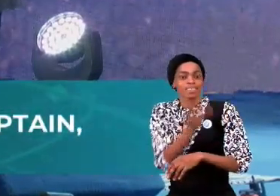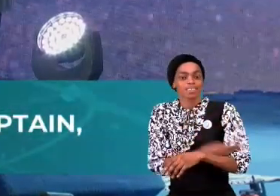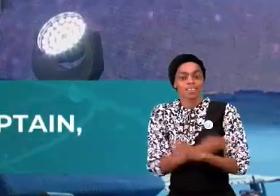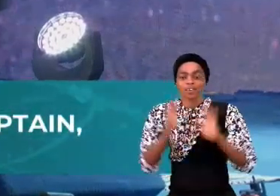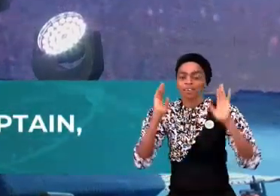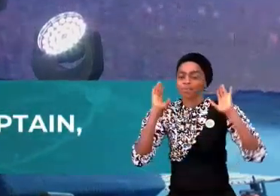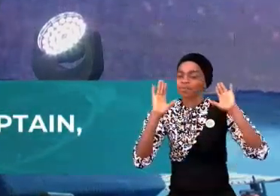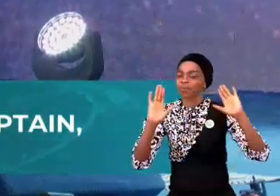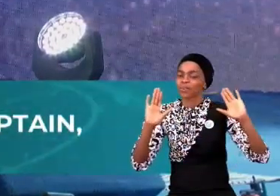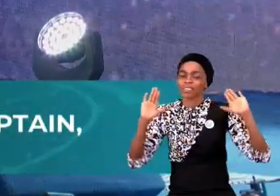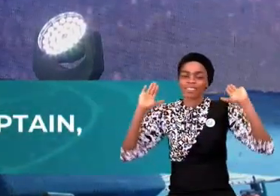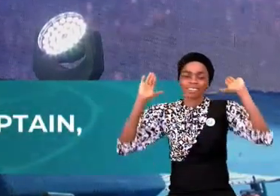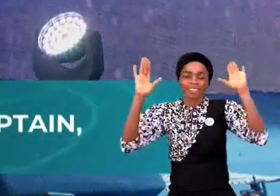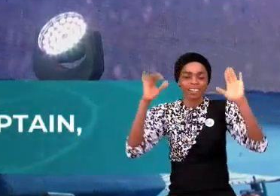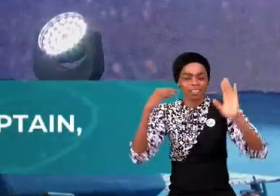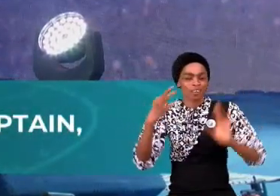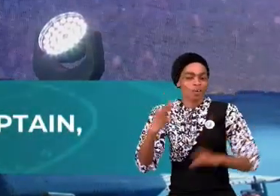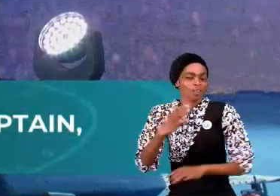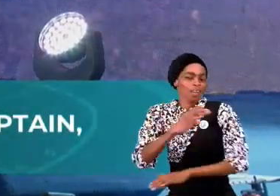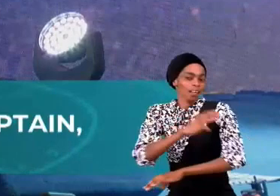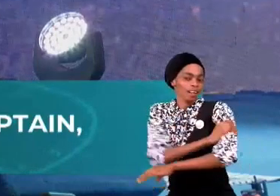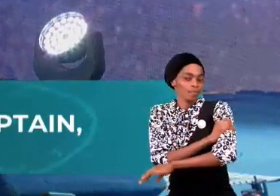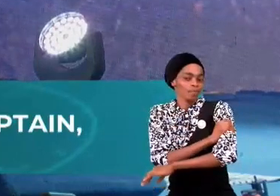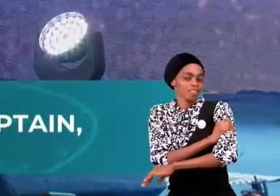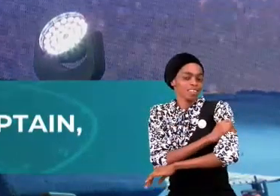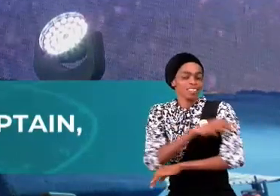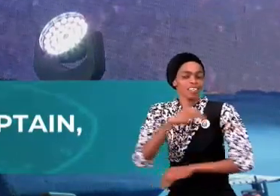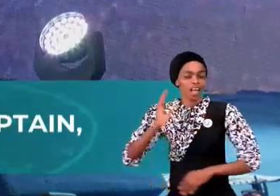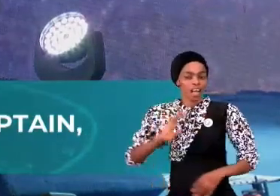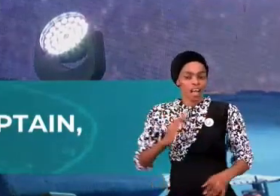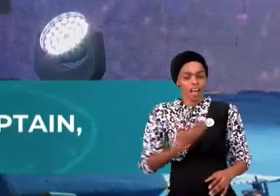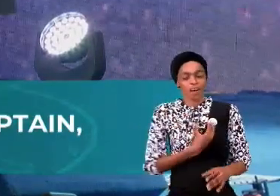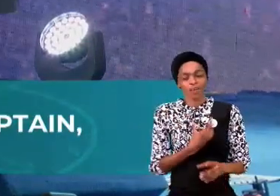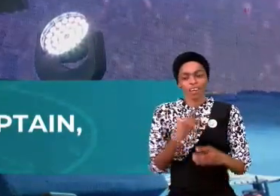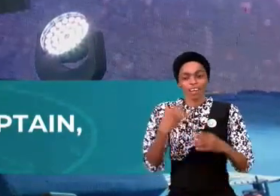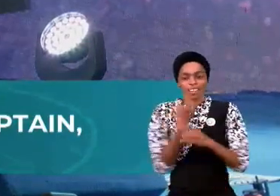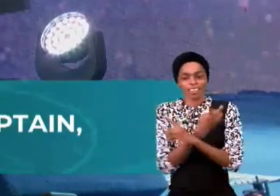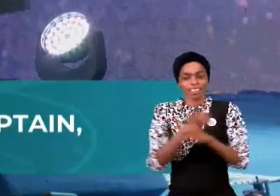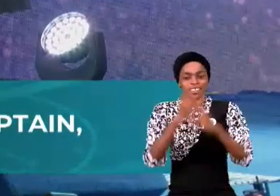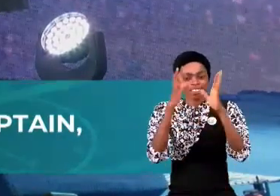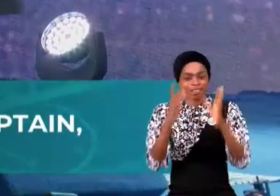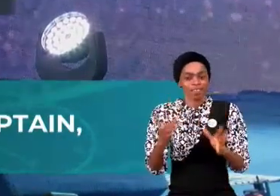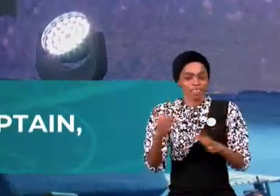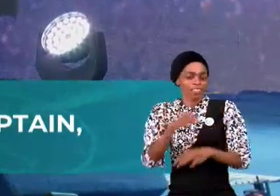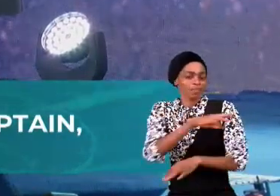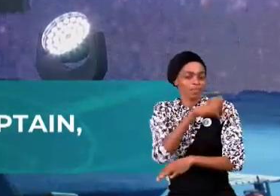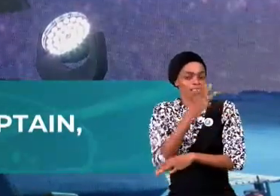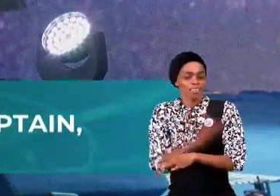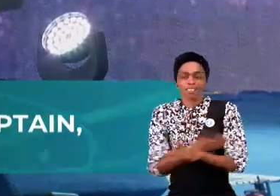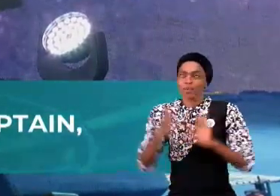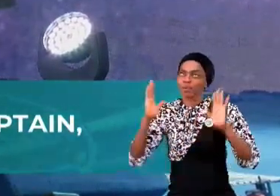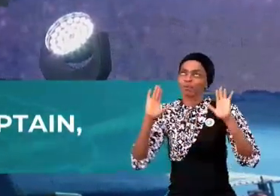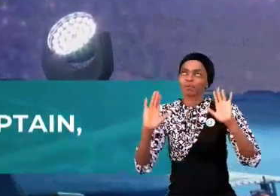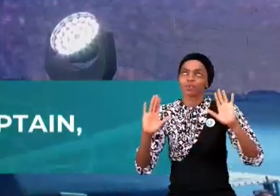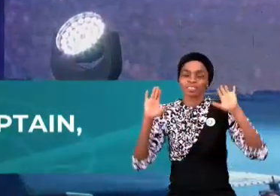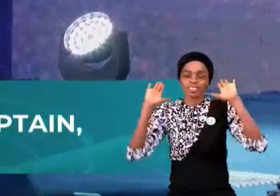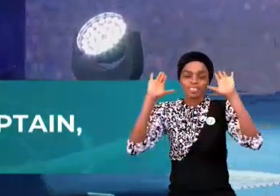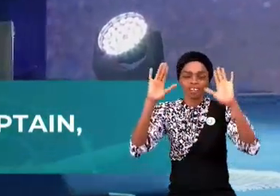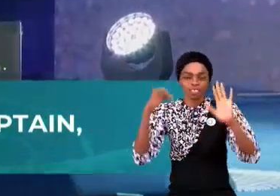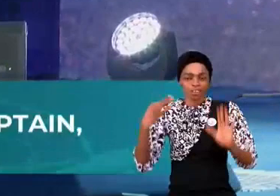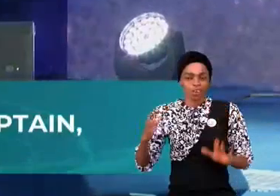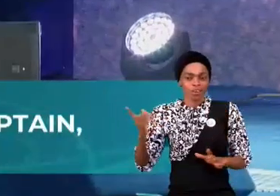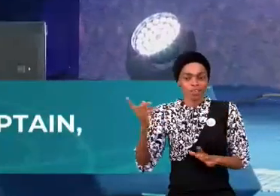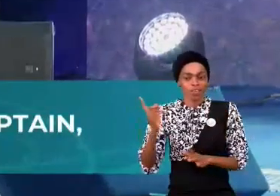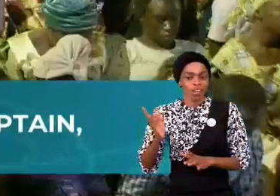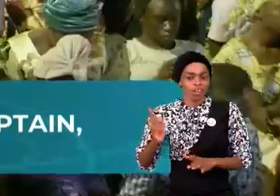The mighty wonders of our captain, our deliverer. Wonders in